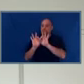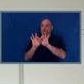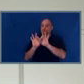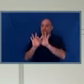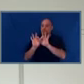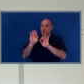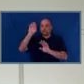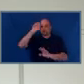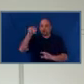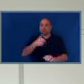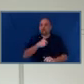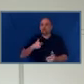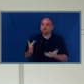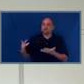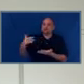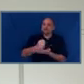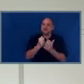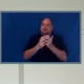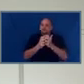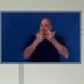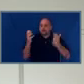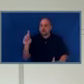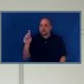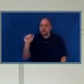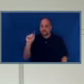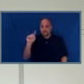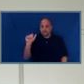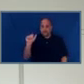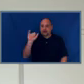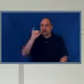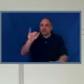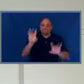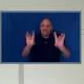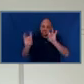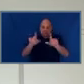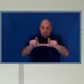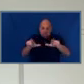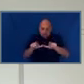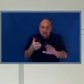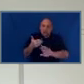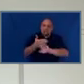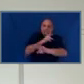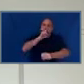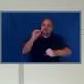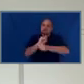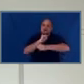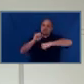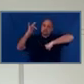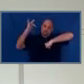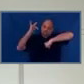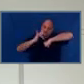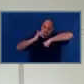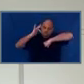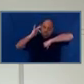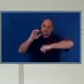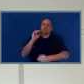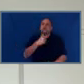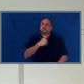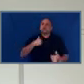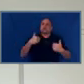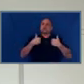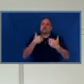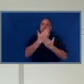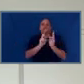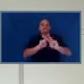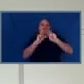we gathered a lot of data of the sample site before we collected that sample. So we do have some great